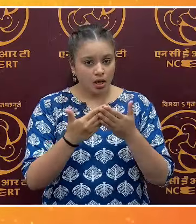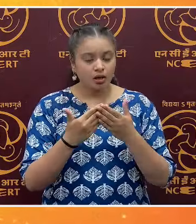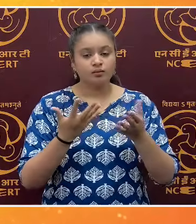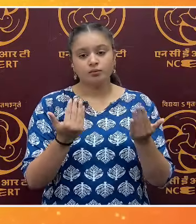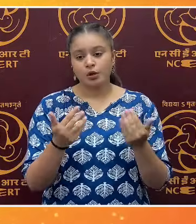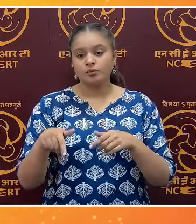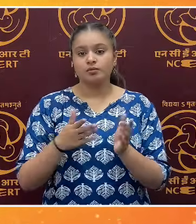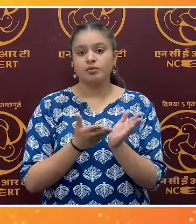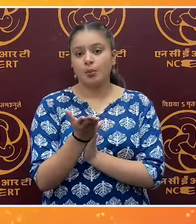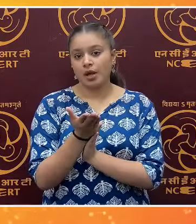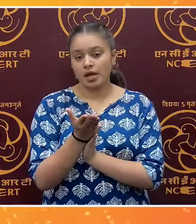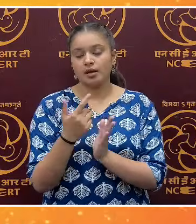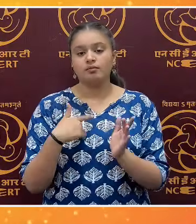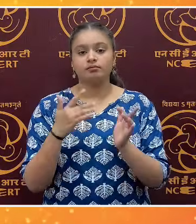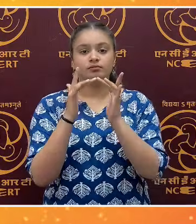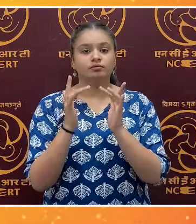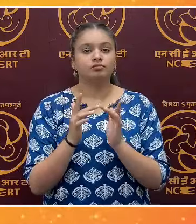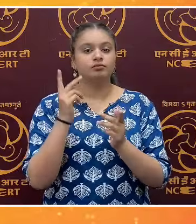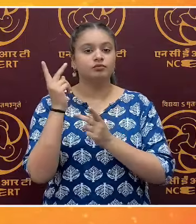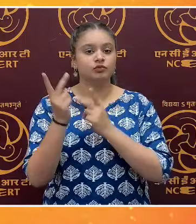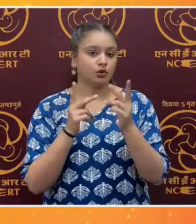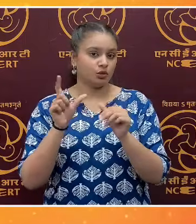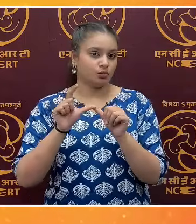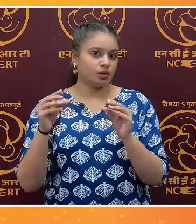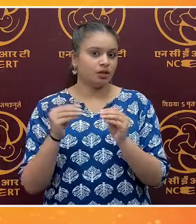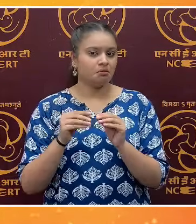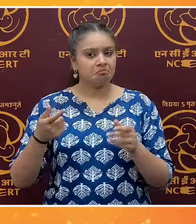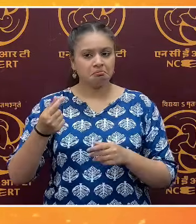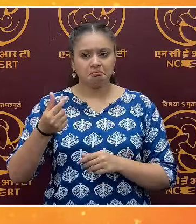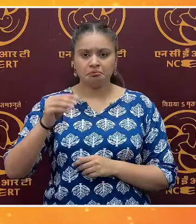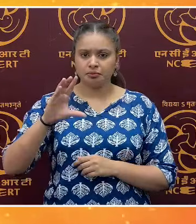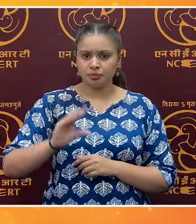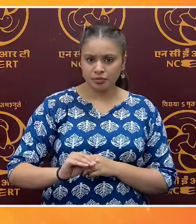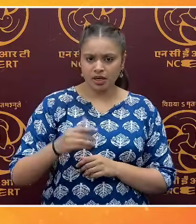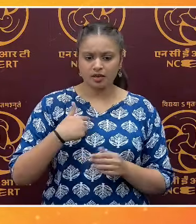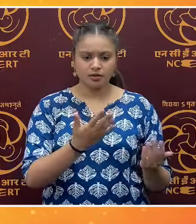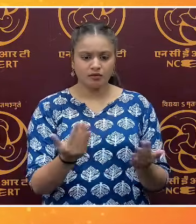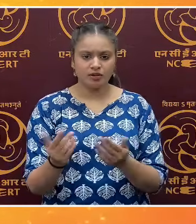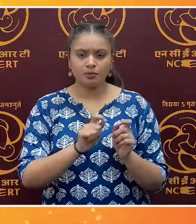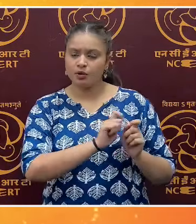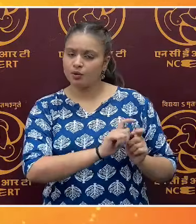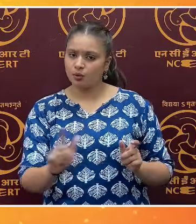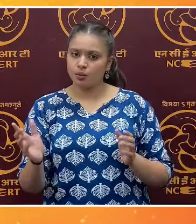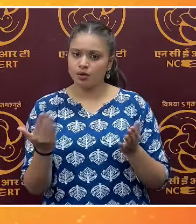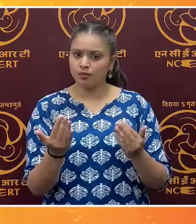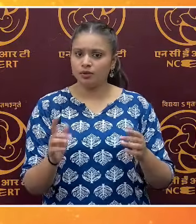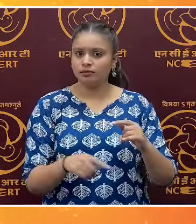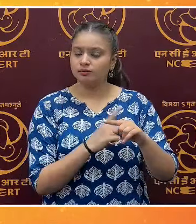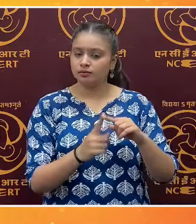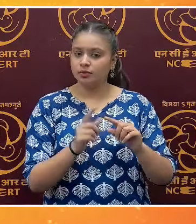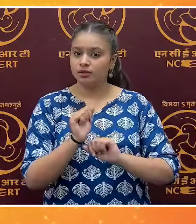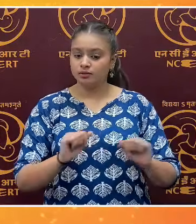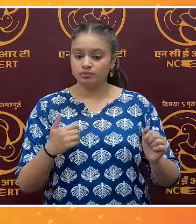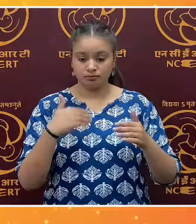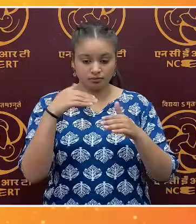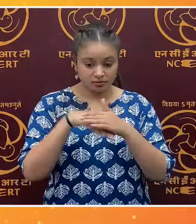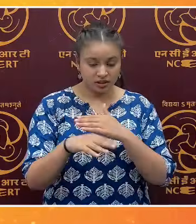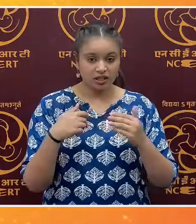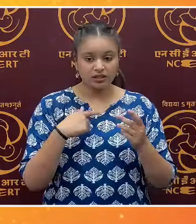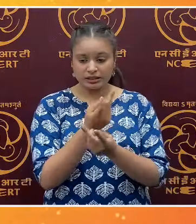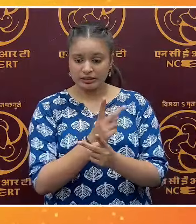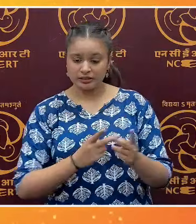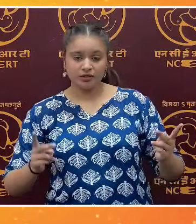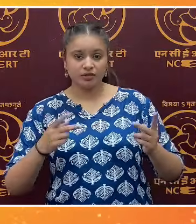this medium called virtual labs. It's very cost effective, available to all, and it has content for our